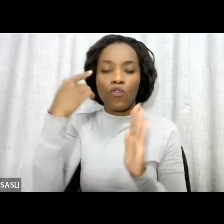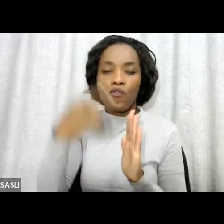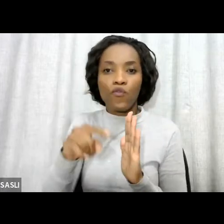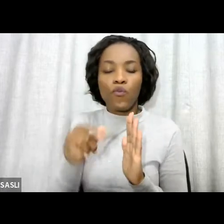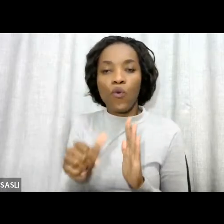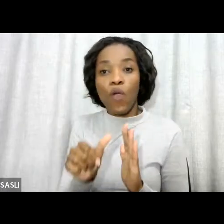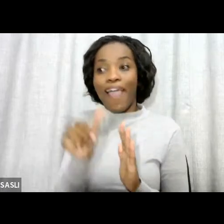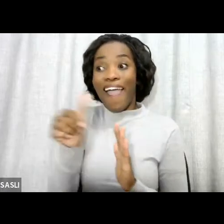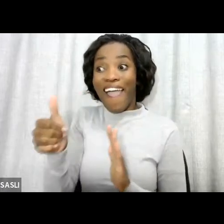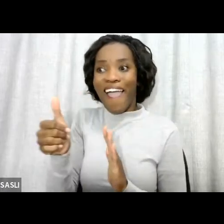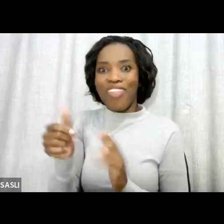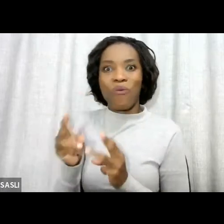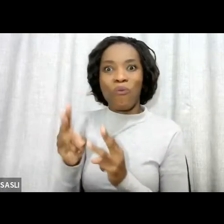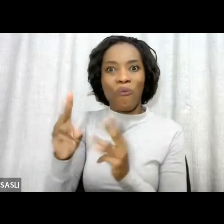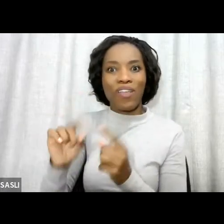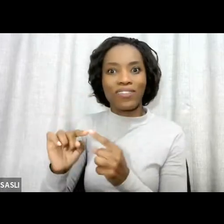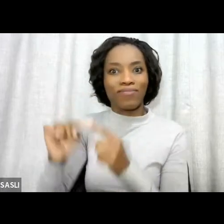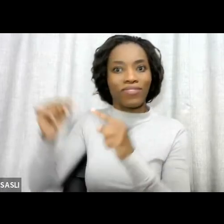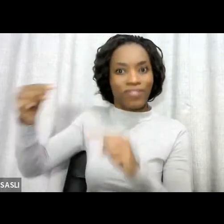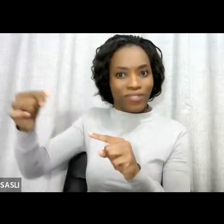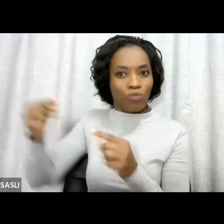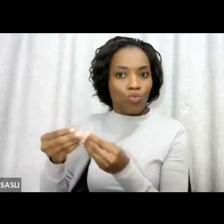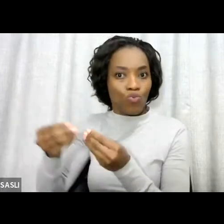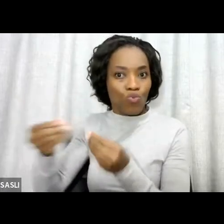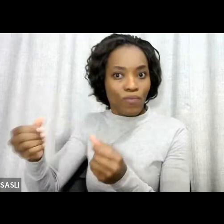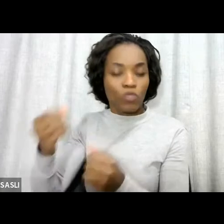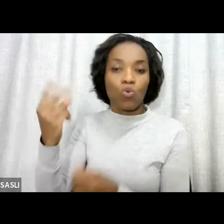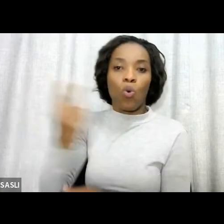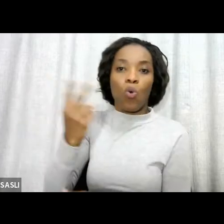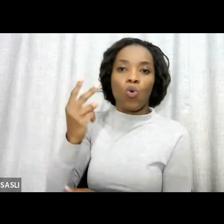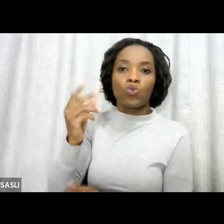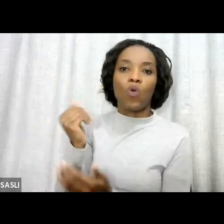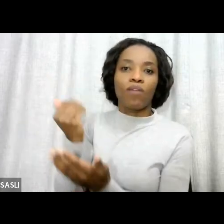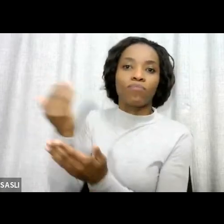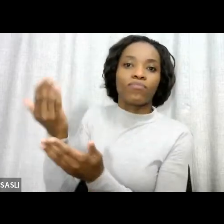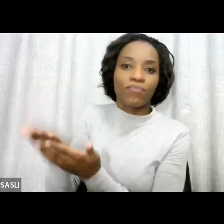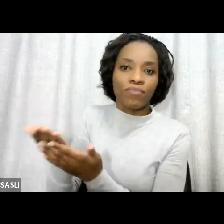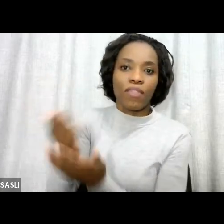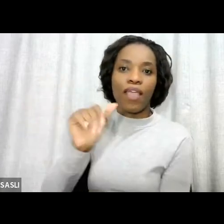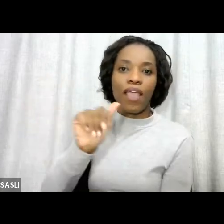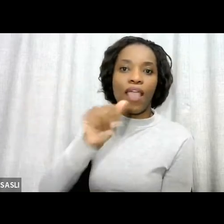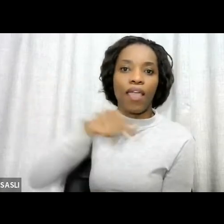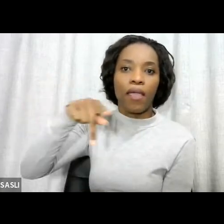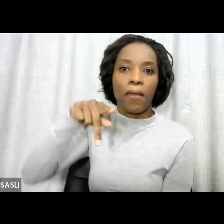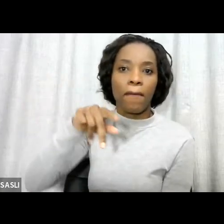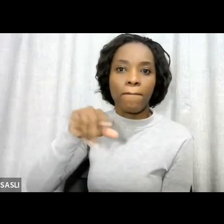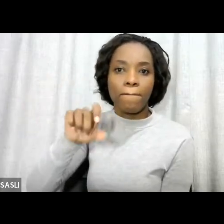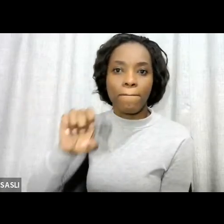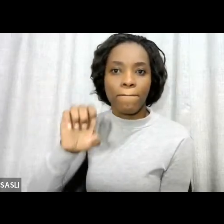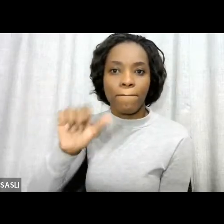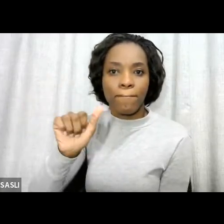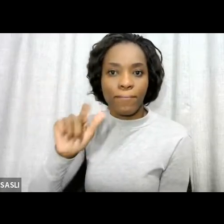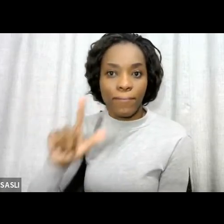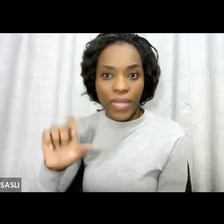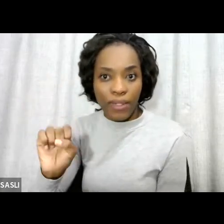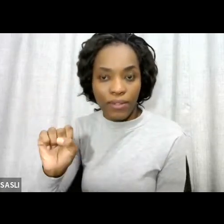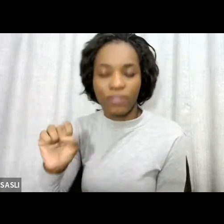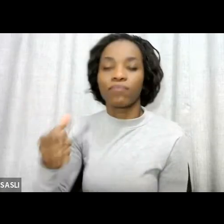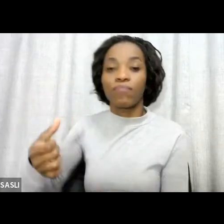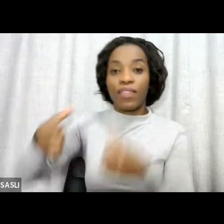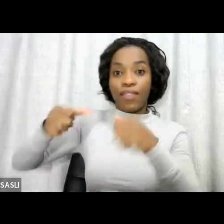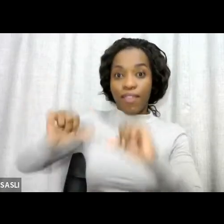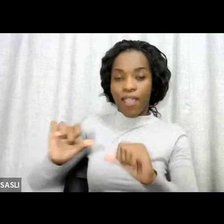dispute resolutions and appeals. Our next expert, I will call Mangoba